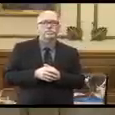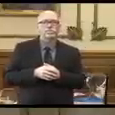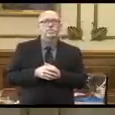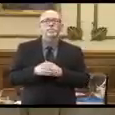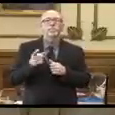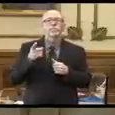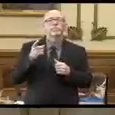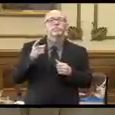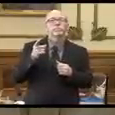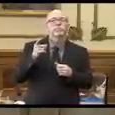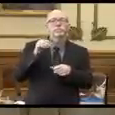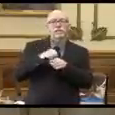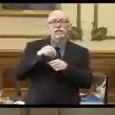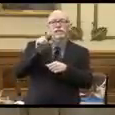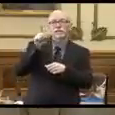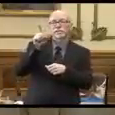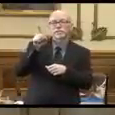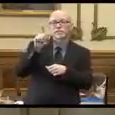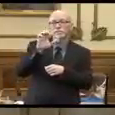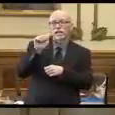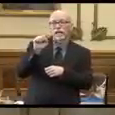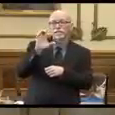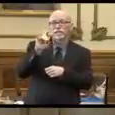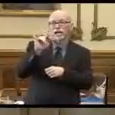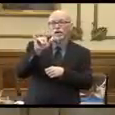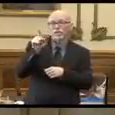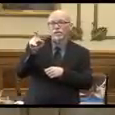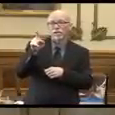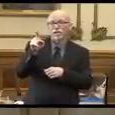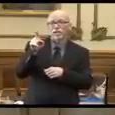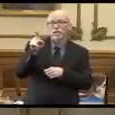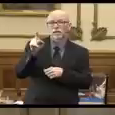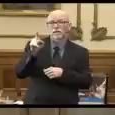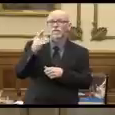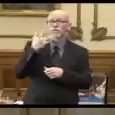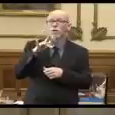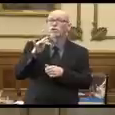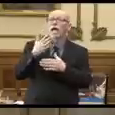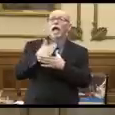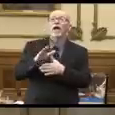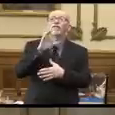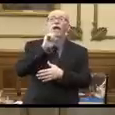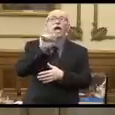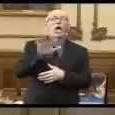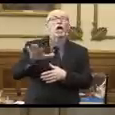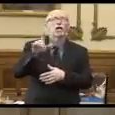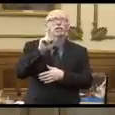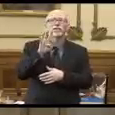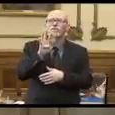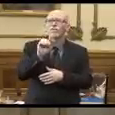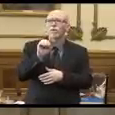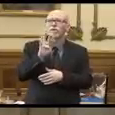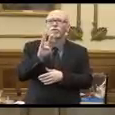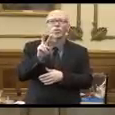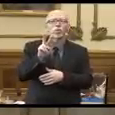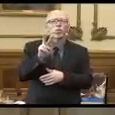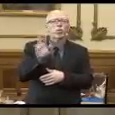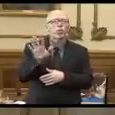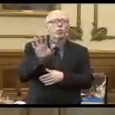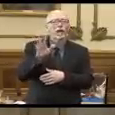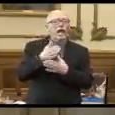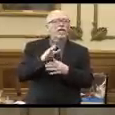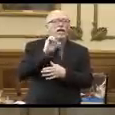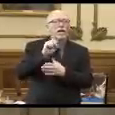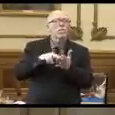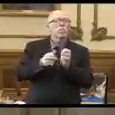the cases up in Cass County, fortunately, the average age of those individuals was 40 or 42, I can't remember. So